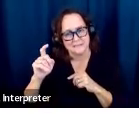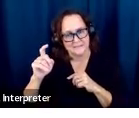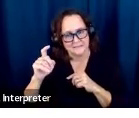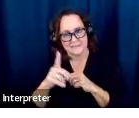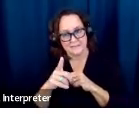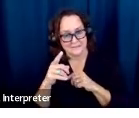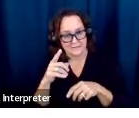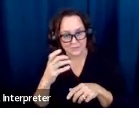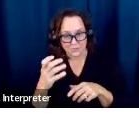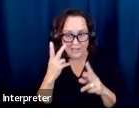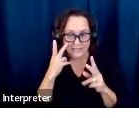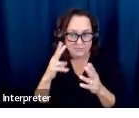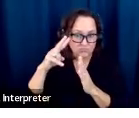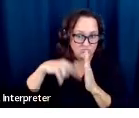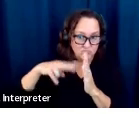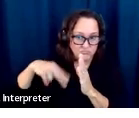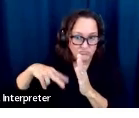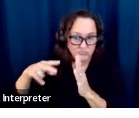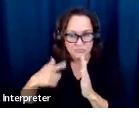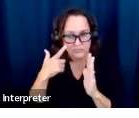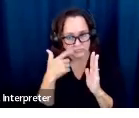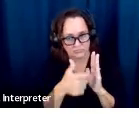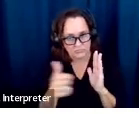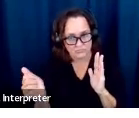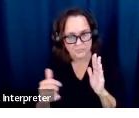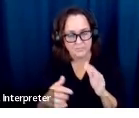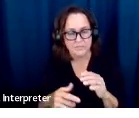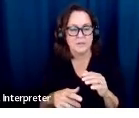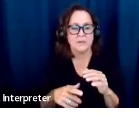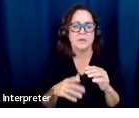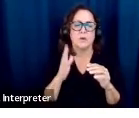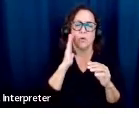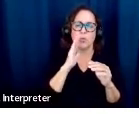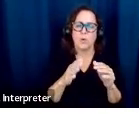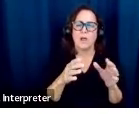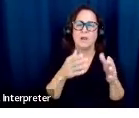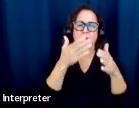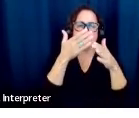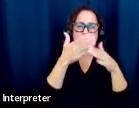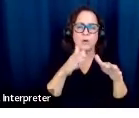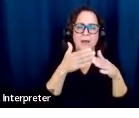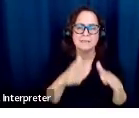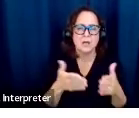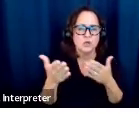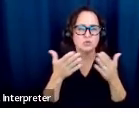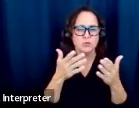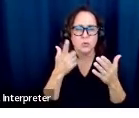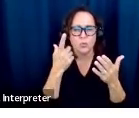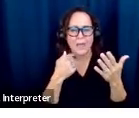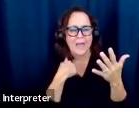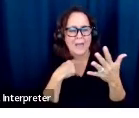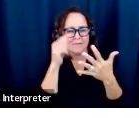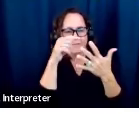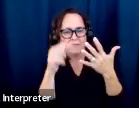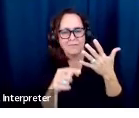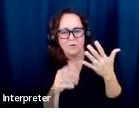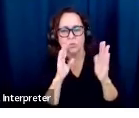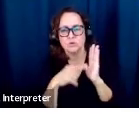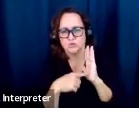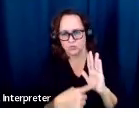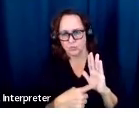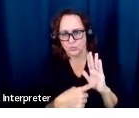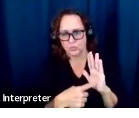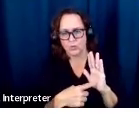sort of get a jump start on looking at those, you can find a breakdown of the different services included in the CSW. And you can also